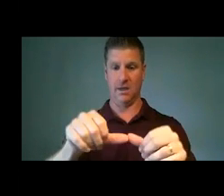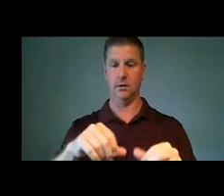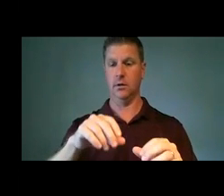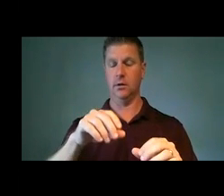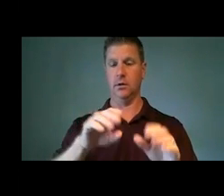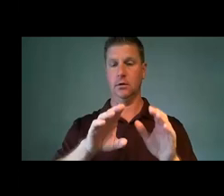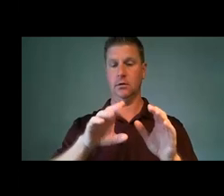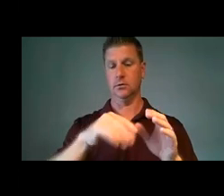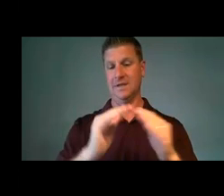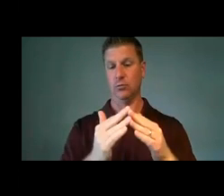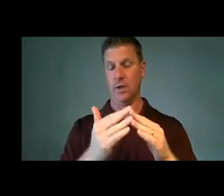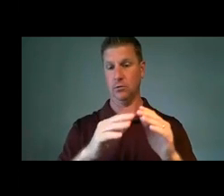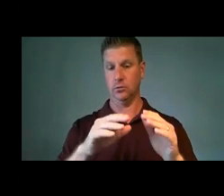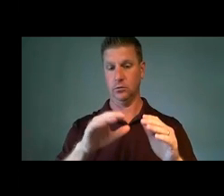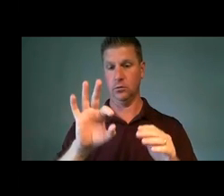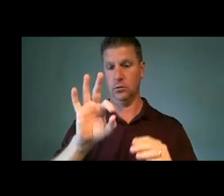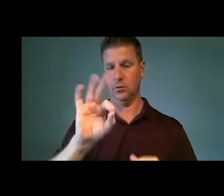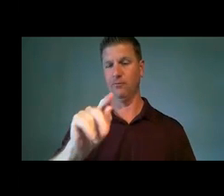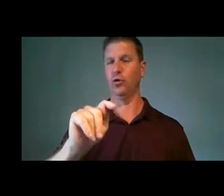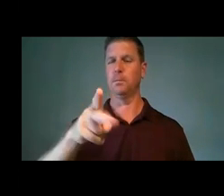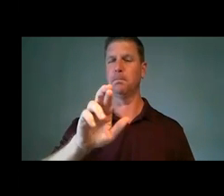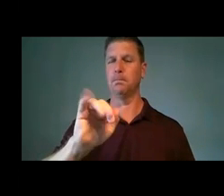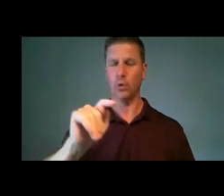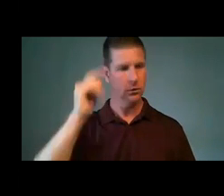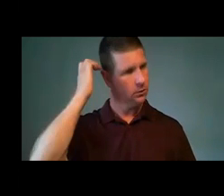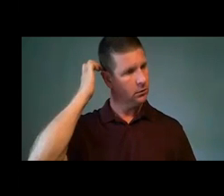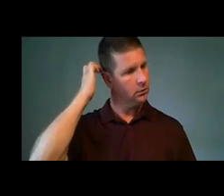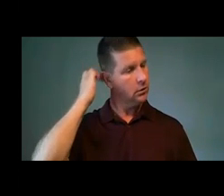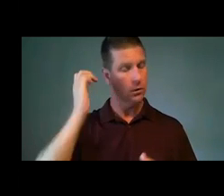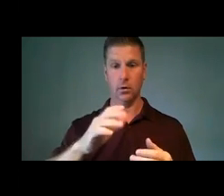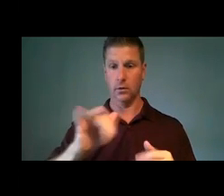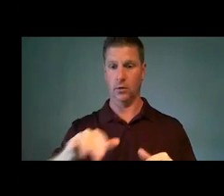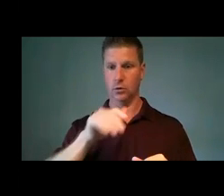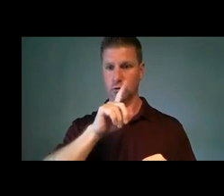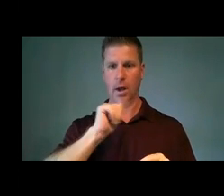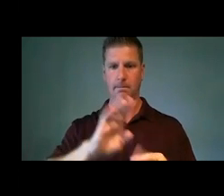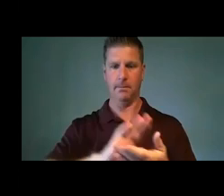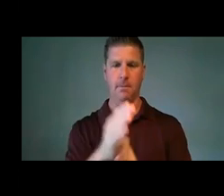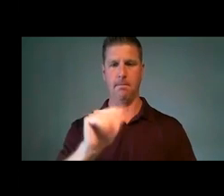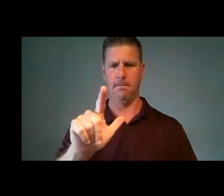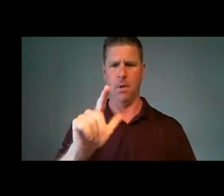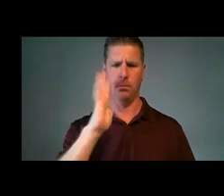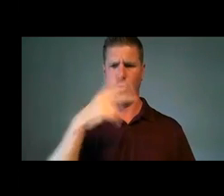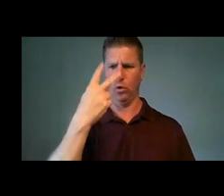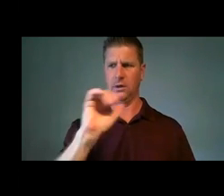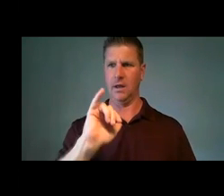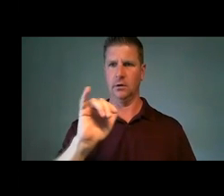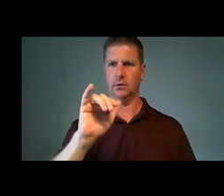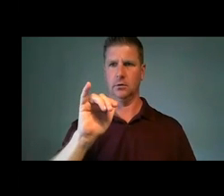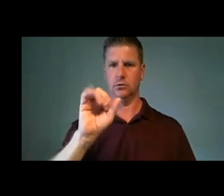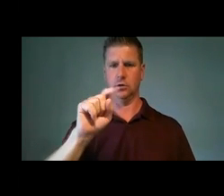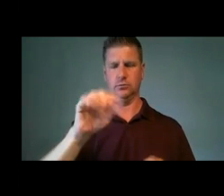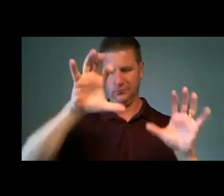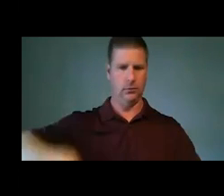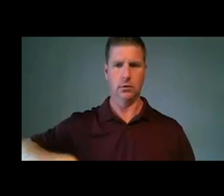footprint and preventing it from becoming a mall that wasn't supposed to be a mall because it would look like they were just what